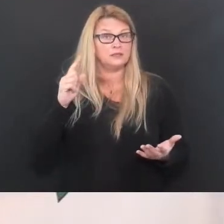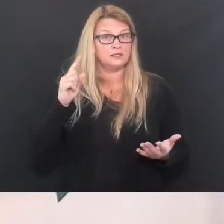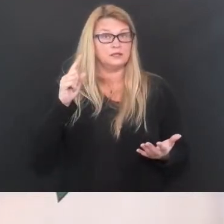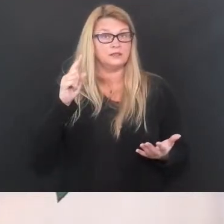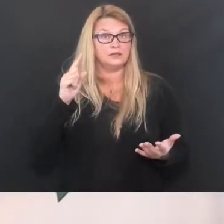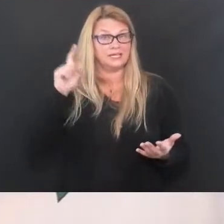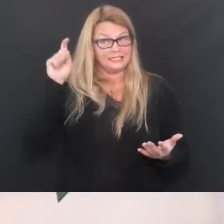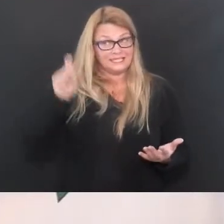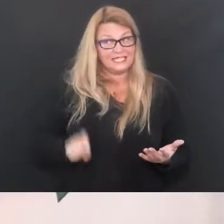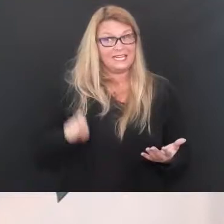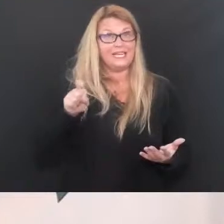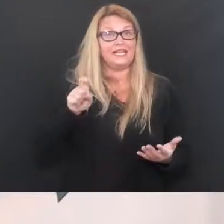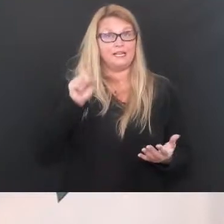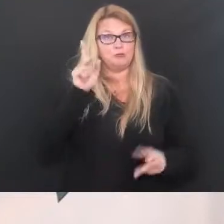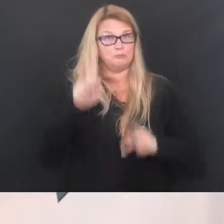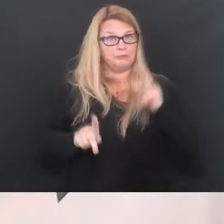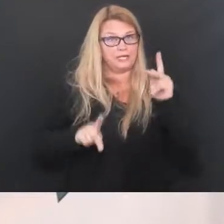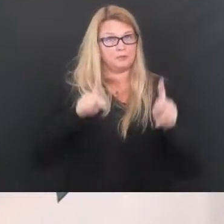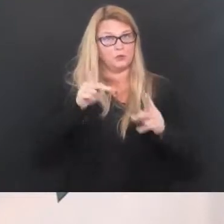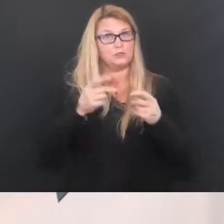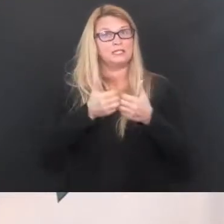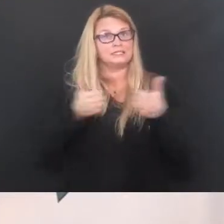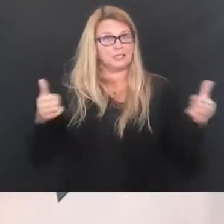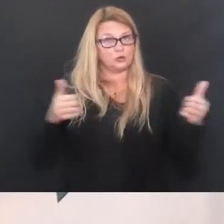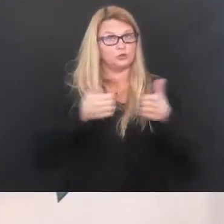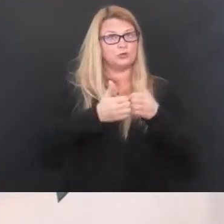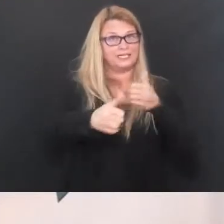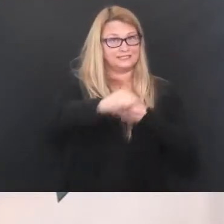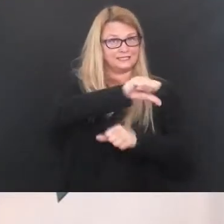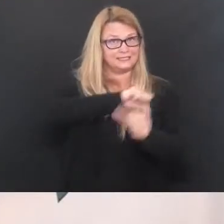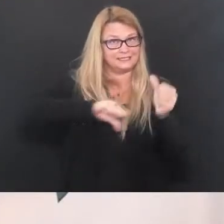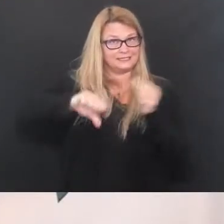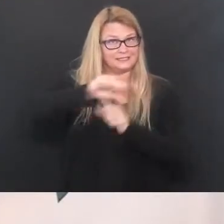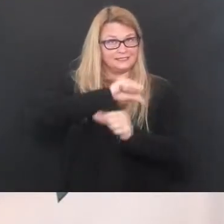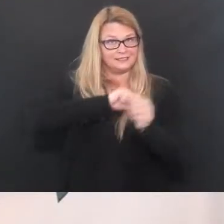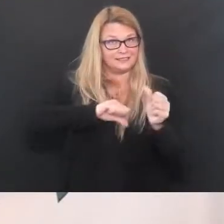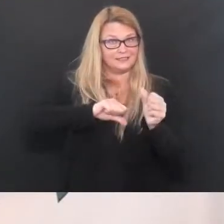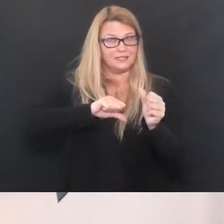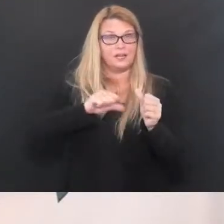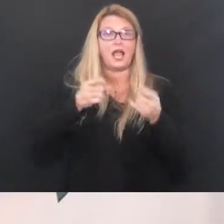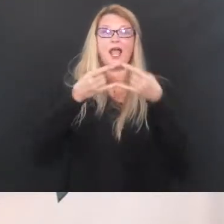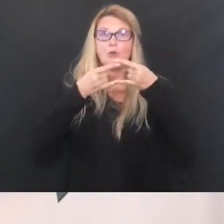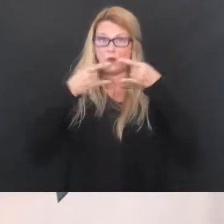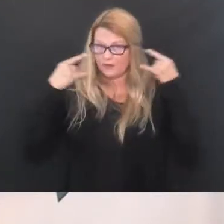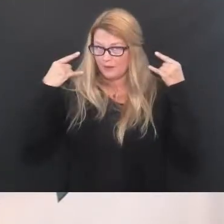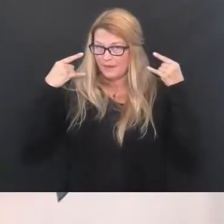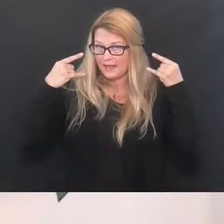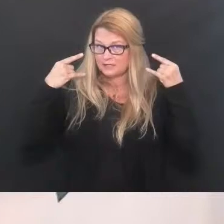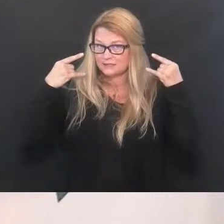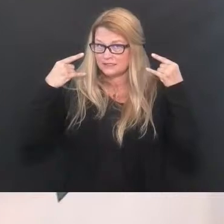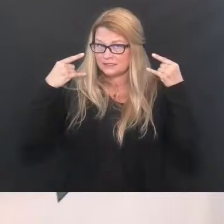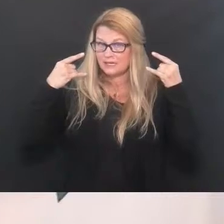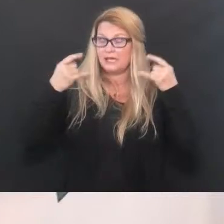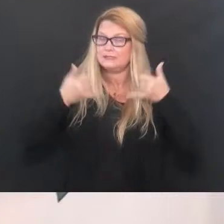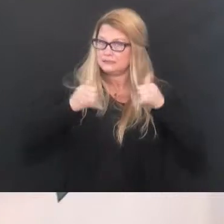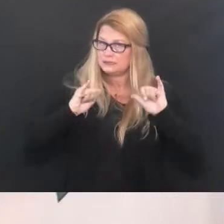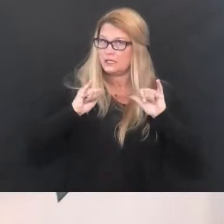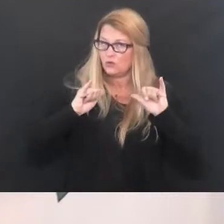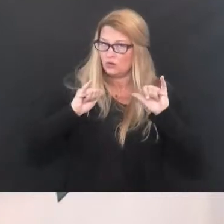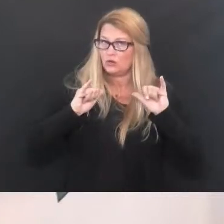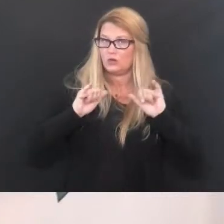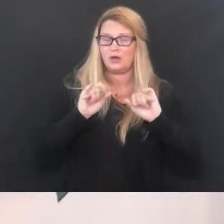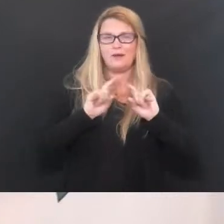absolutely need people to keep their social distancing. We need people to wear their mask and all those things, but